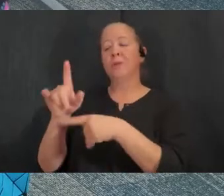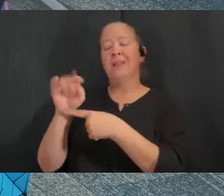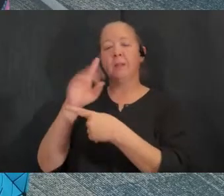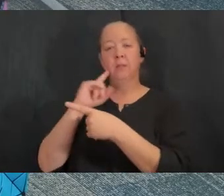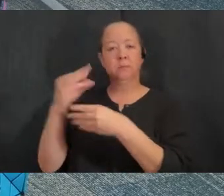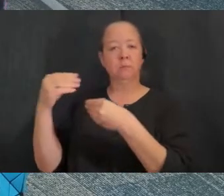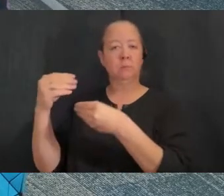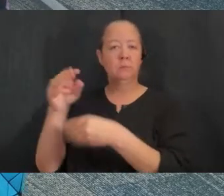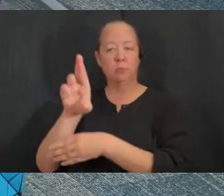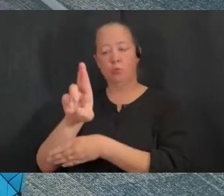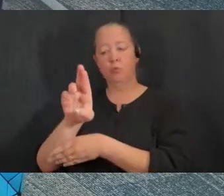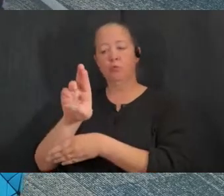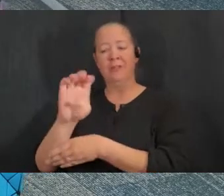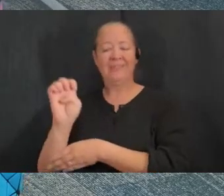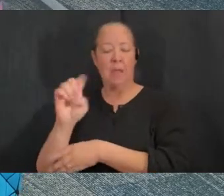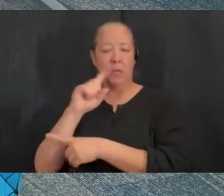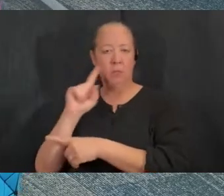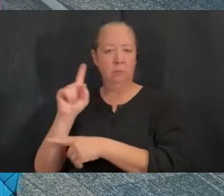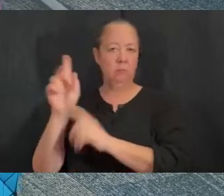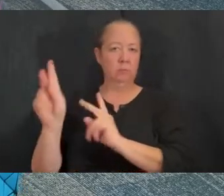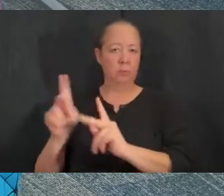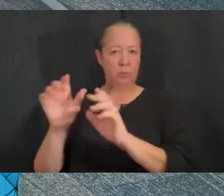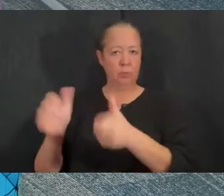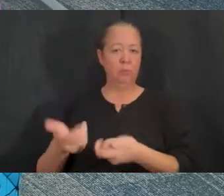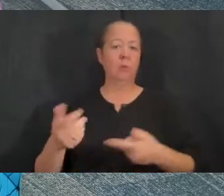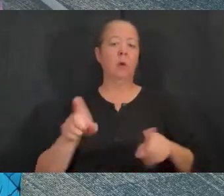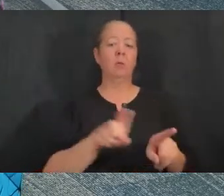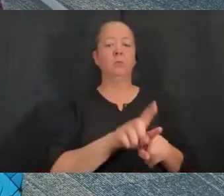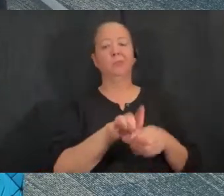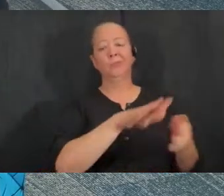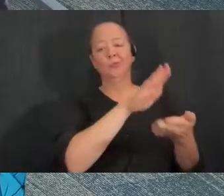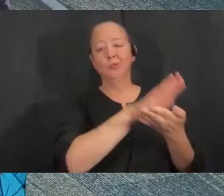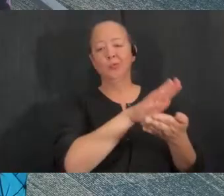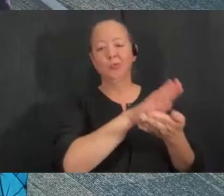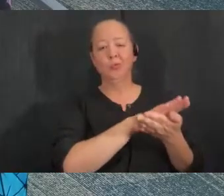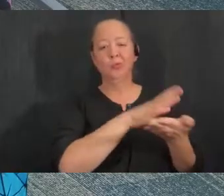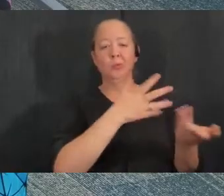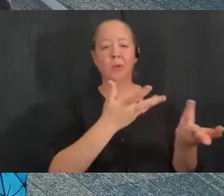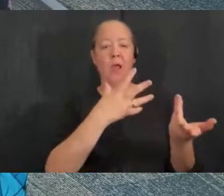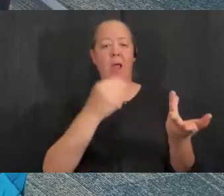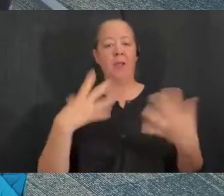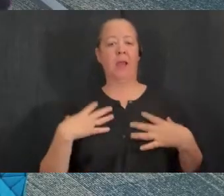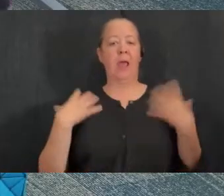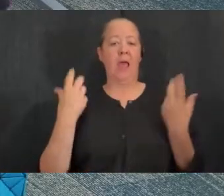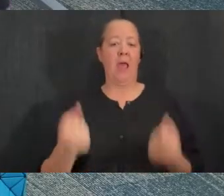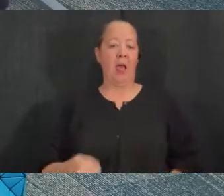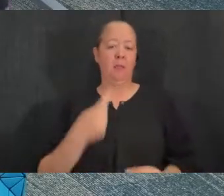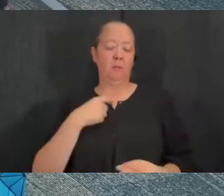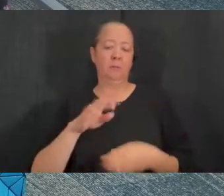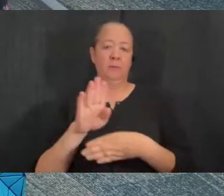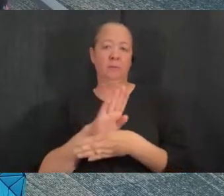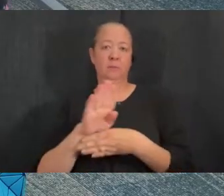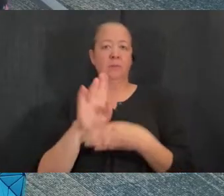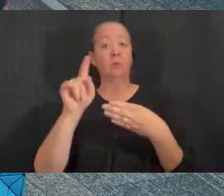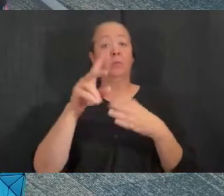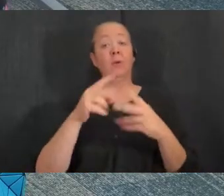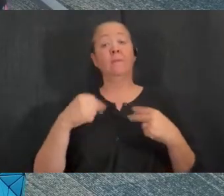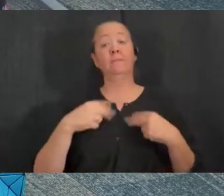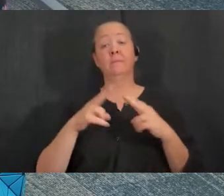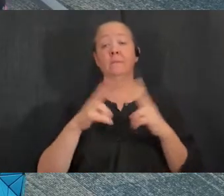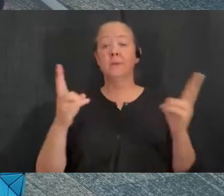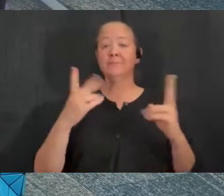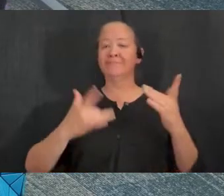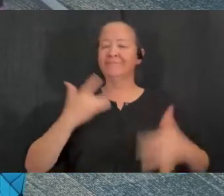the municipal, school, and health sectors here. So overall, I'm really, really excited to be joining the Cheverly community,